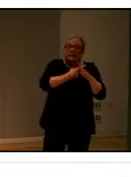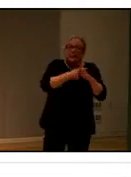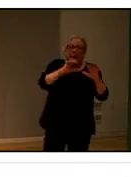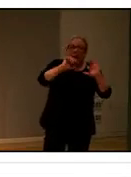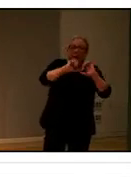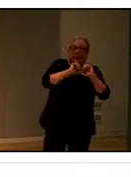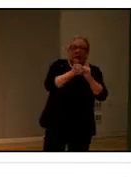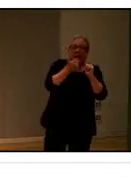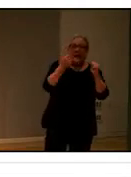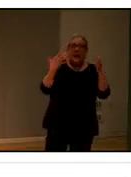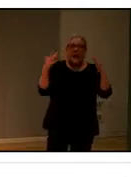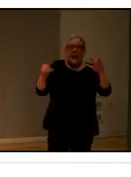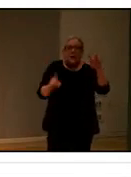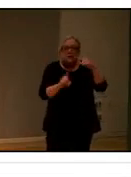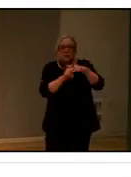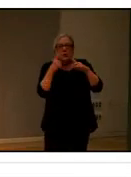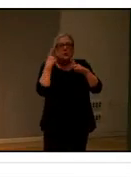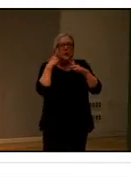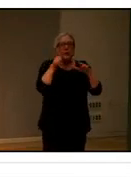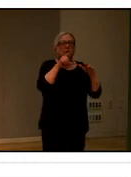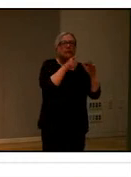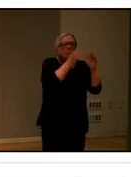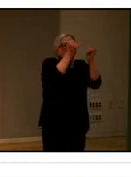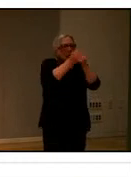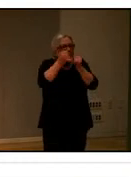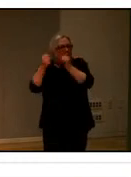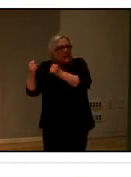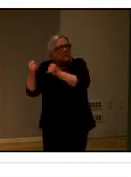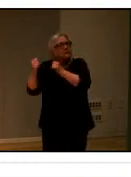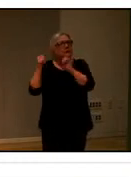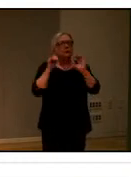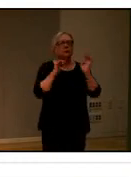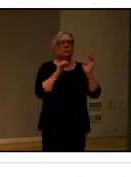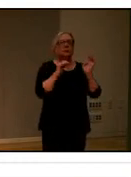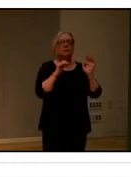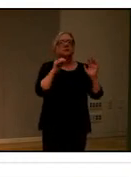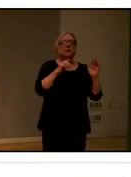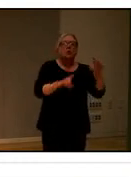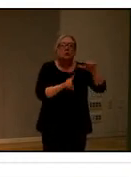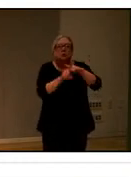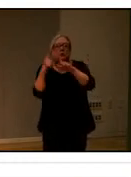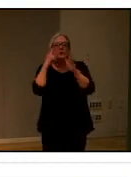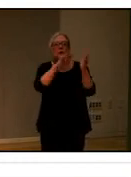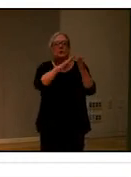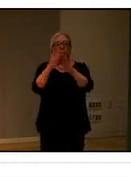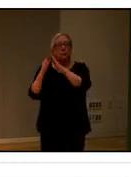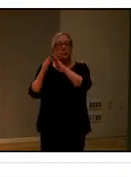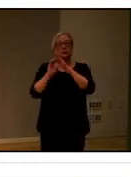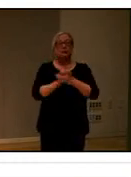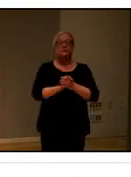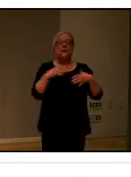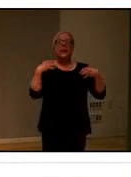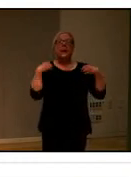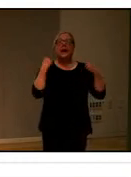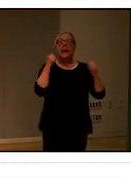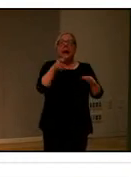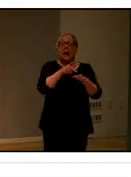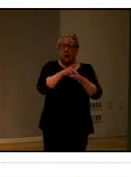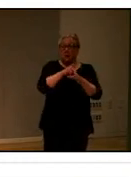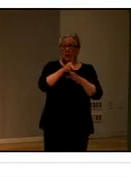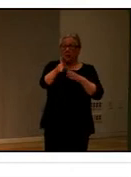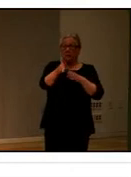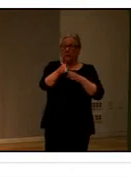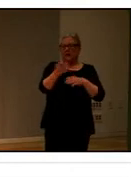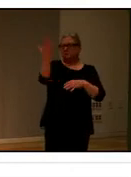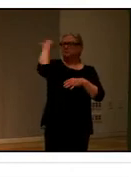this actually shows up on an individual and a community level. As you think about potential opportunities, health professionals have been shown, this is an